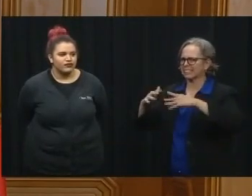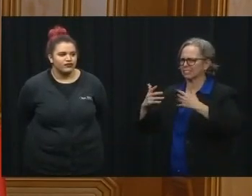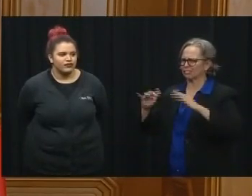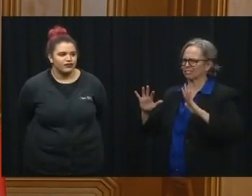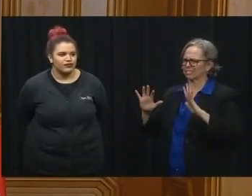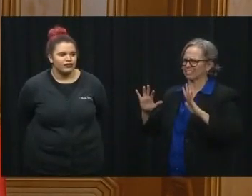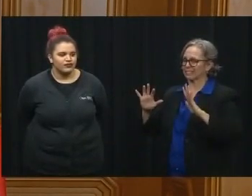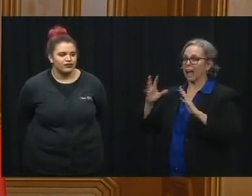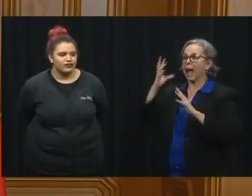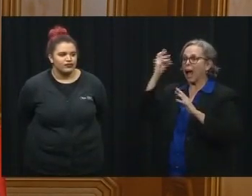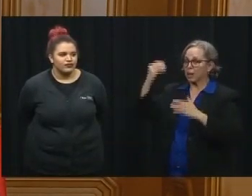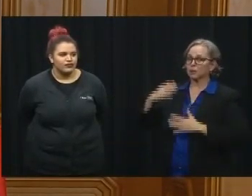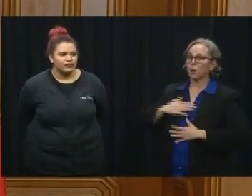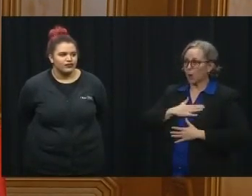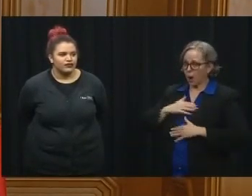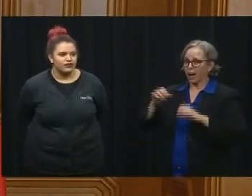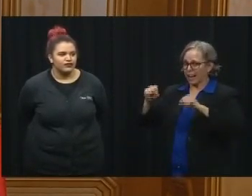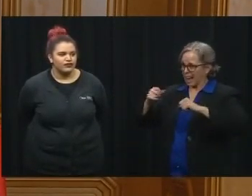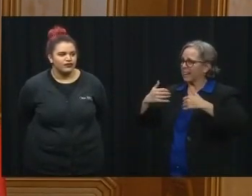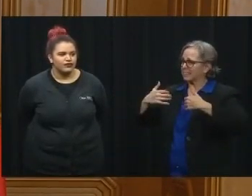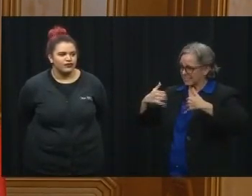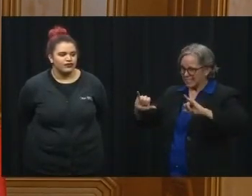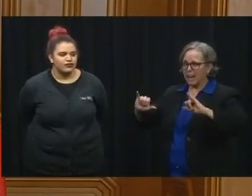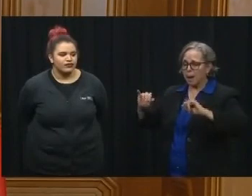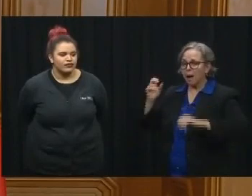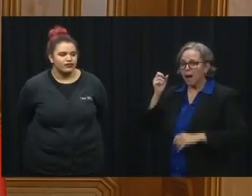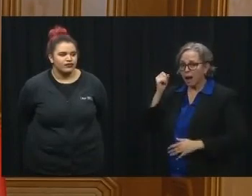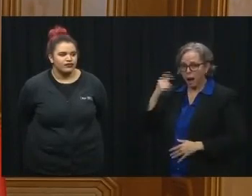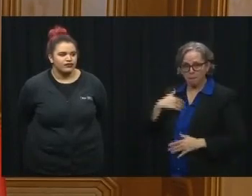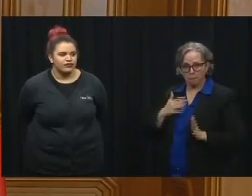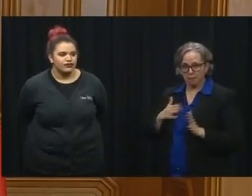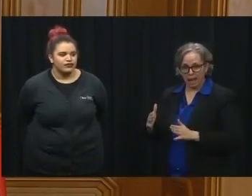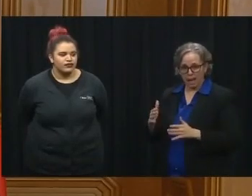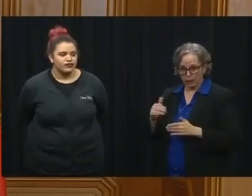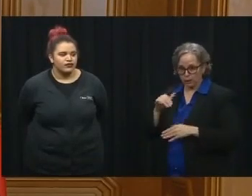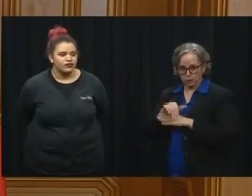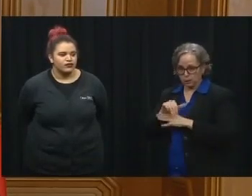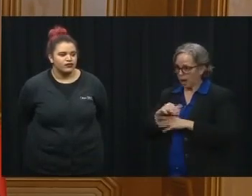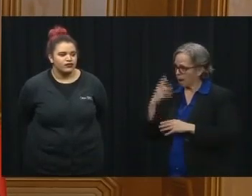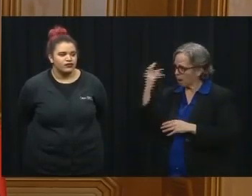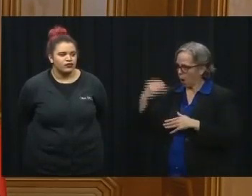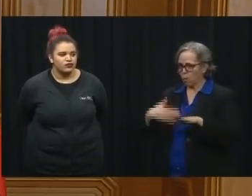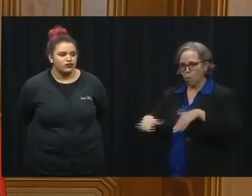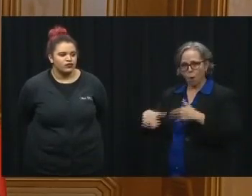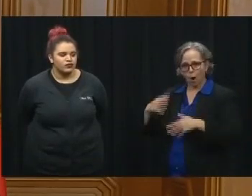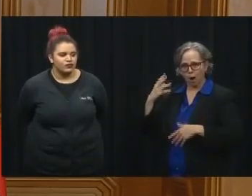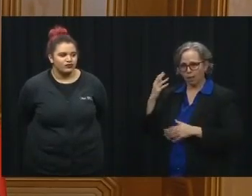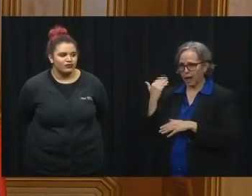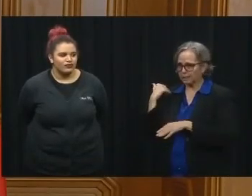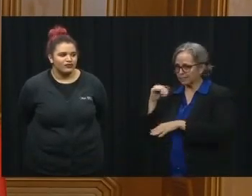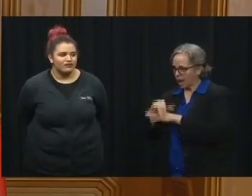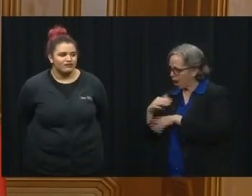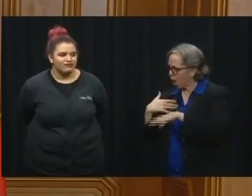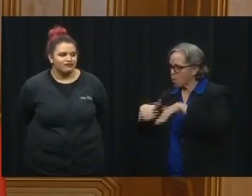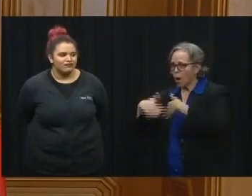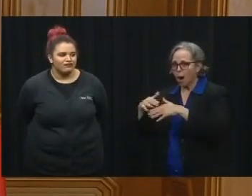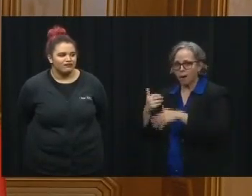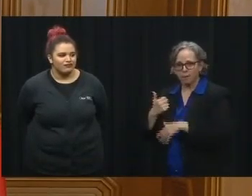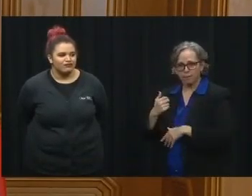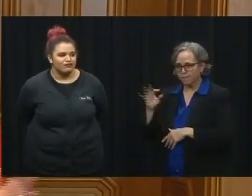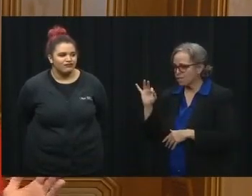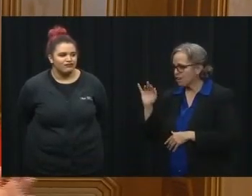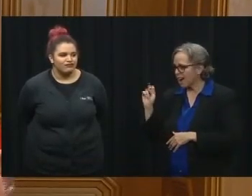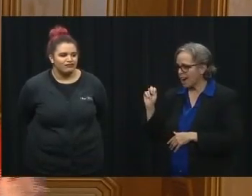outdoors. I plan on taking a walk tonight. Took a walk last night with Fran, but